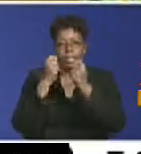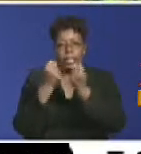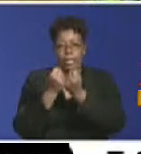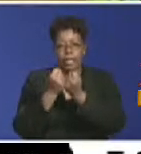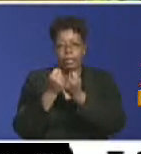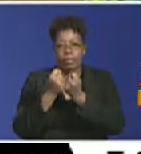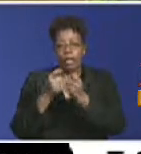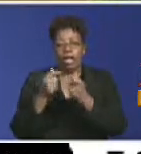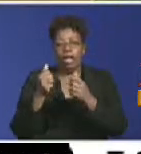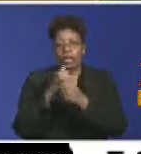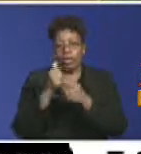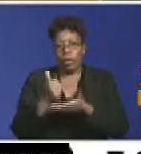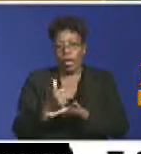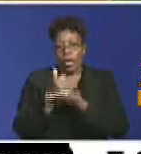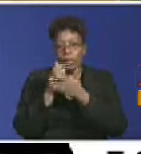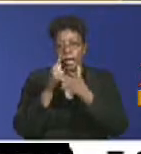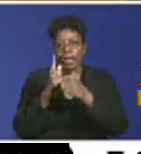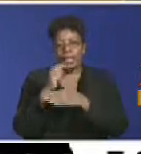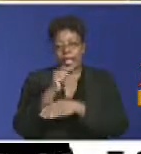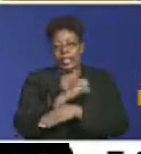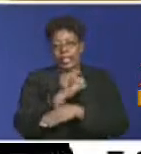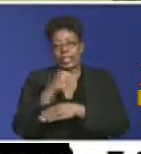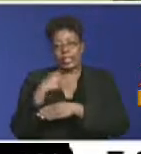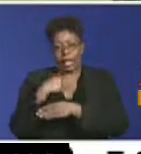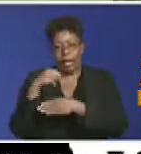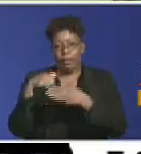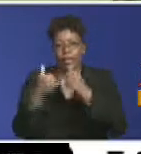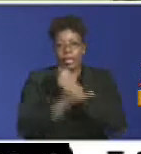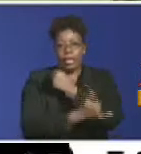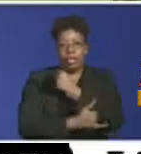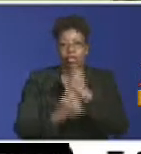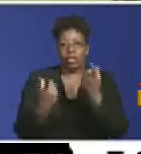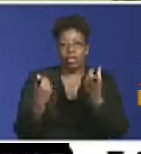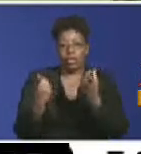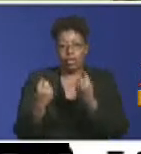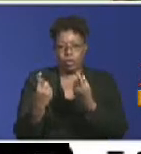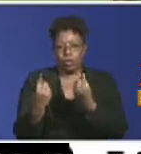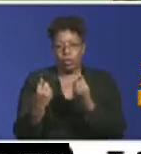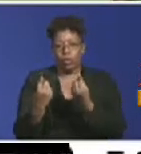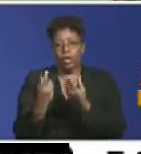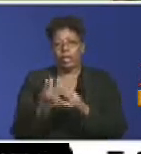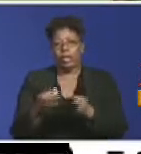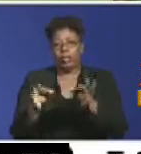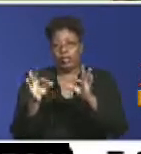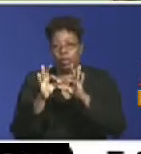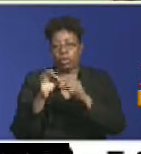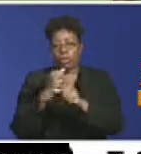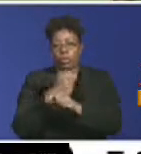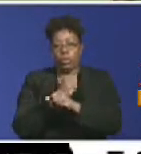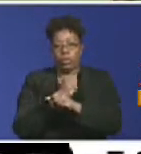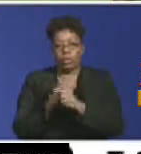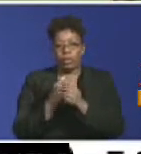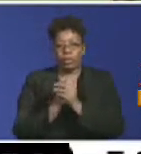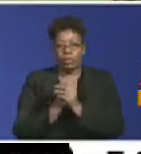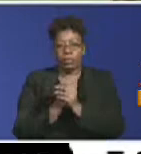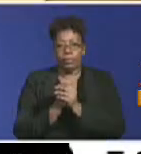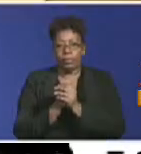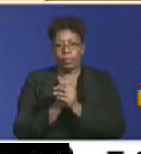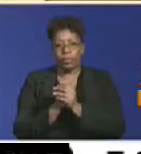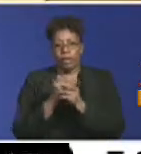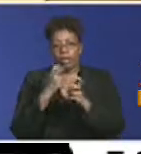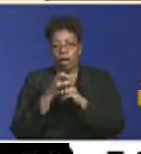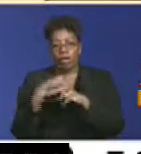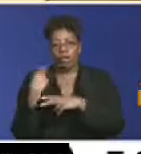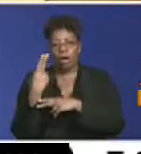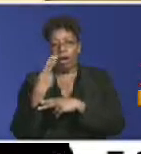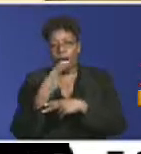staff in the country as they continue to do the most important work. Difficult for all